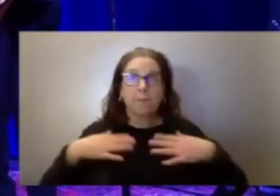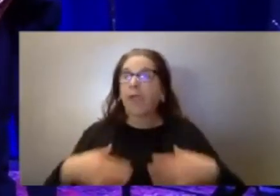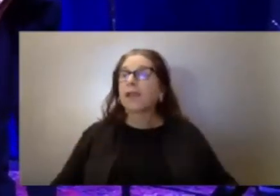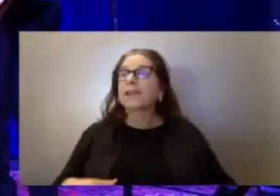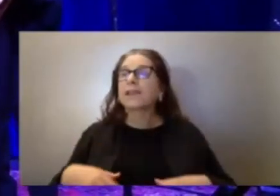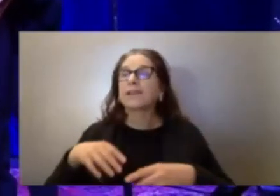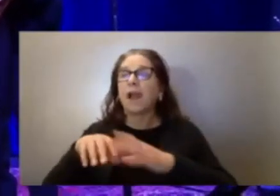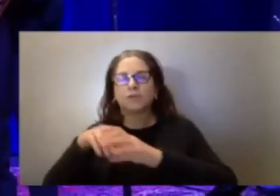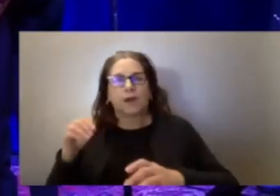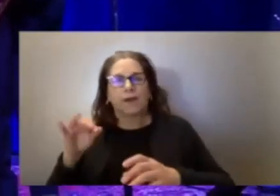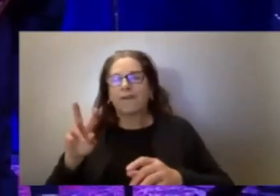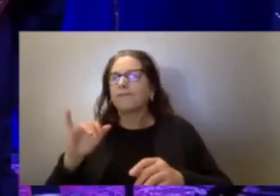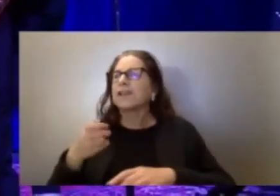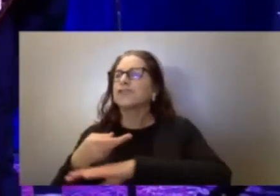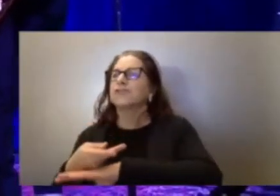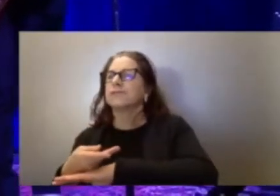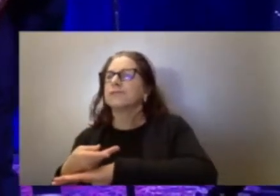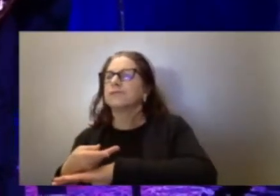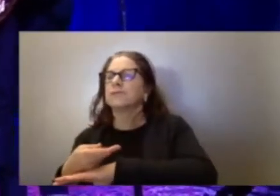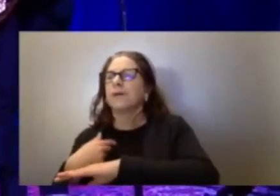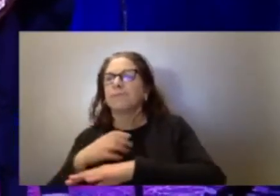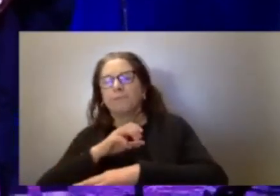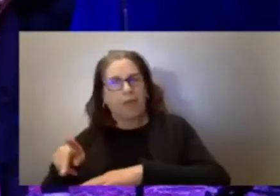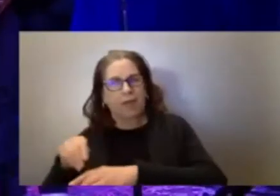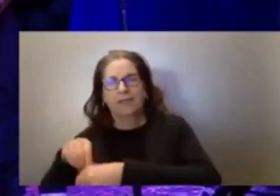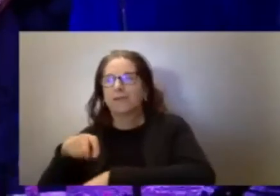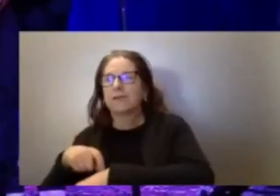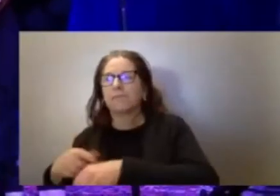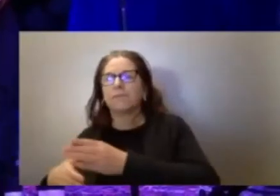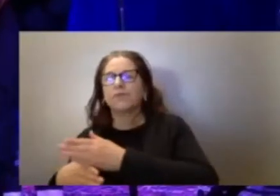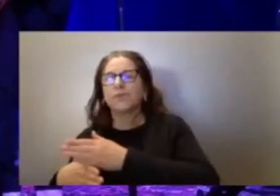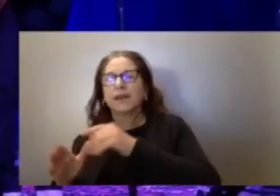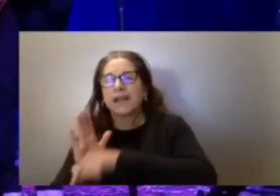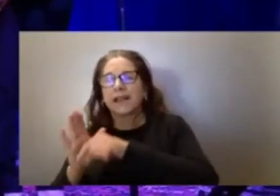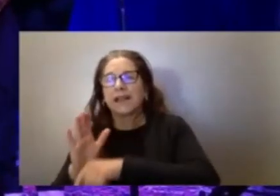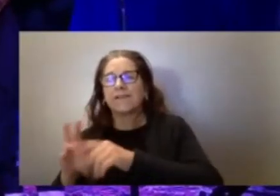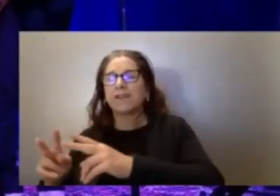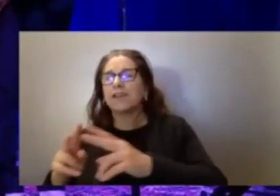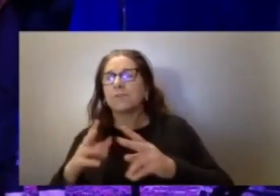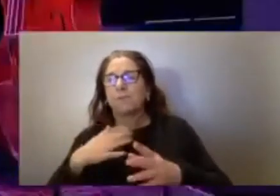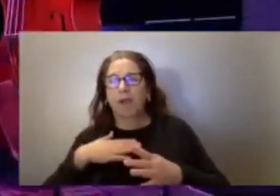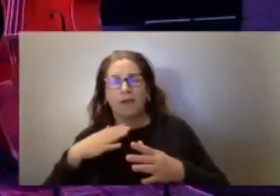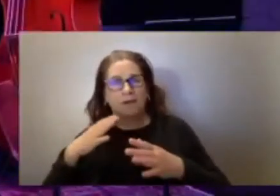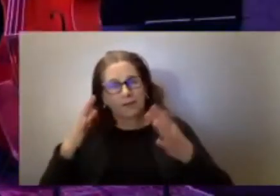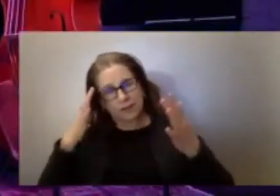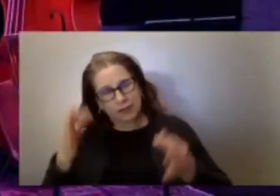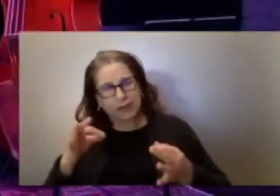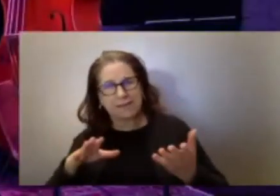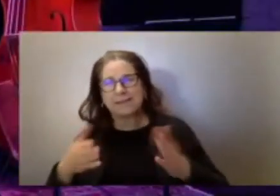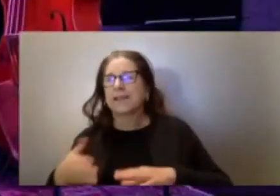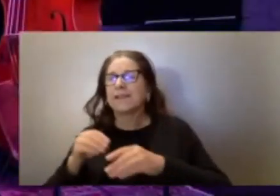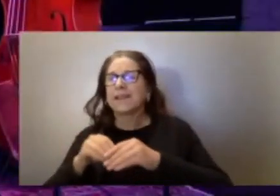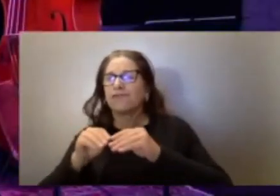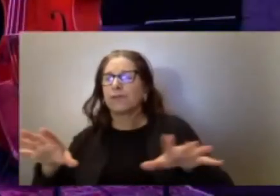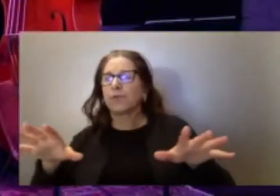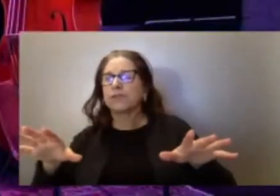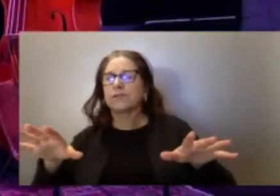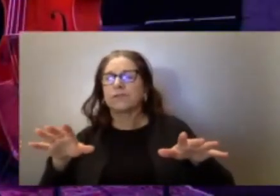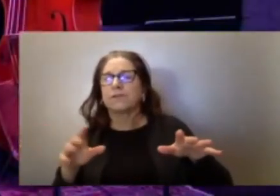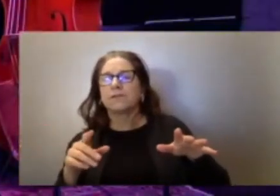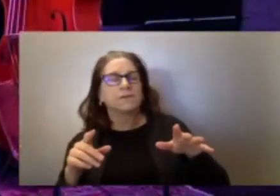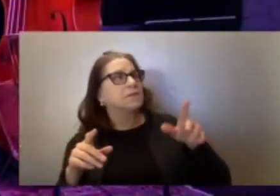in the time before between the killing in the village and my certain death in retribution. Now, what am I supposed to do? I